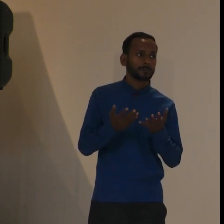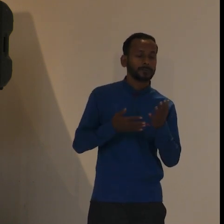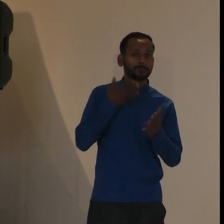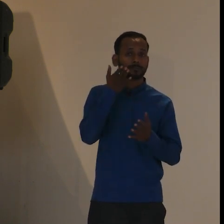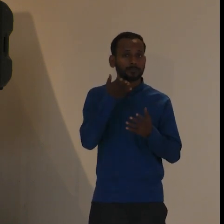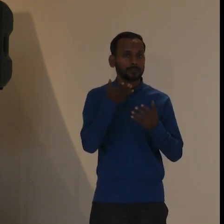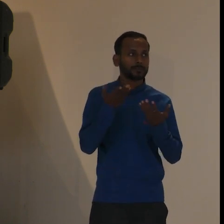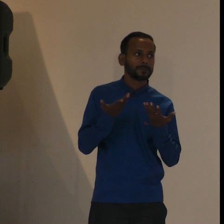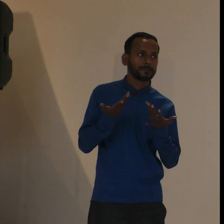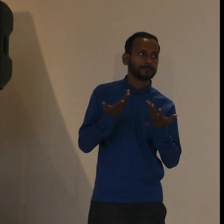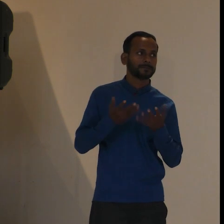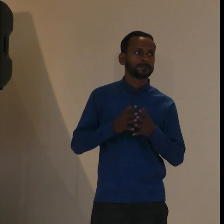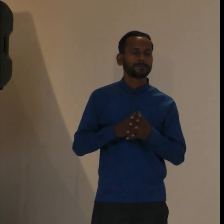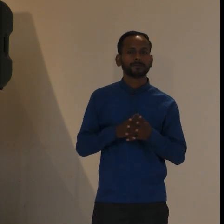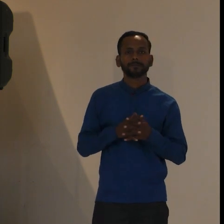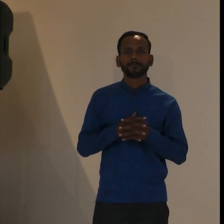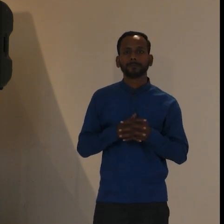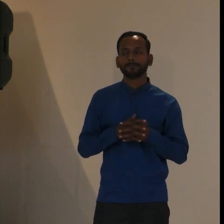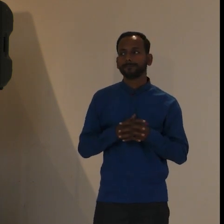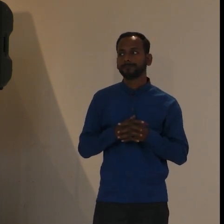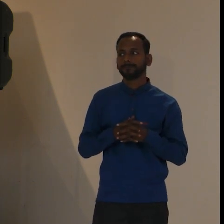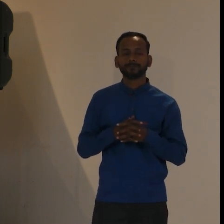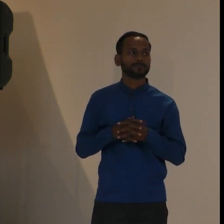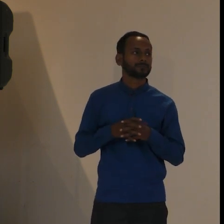some of the thoughts you're having on this space.